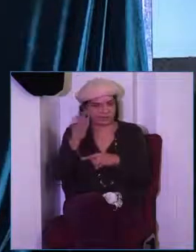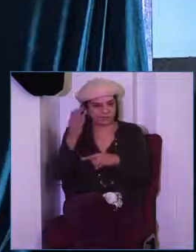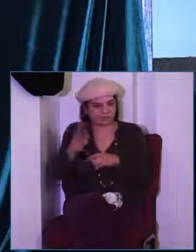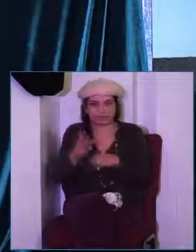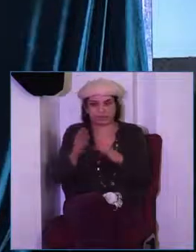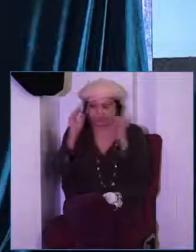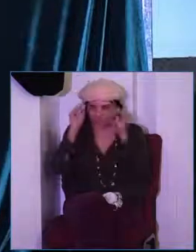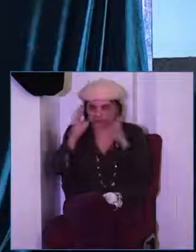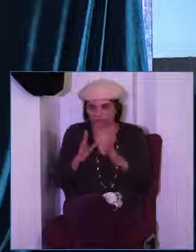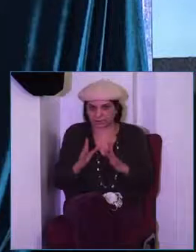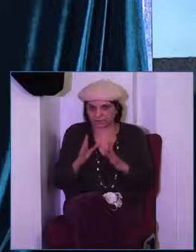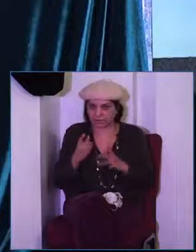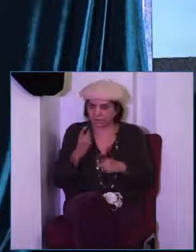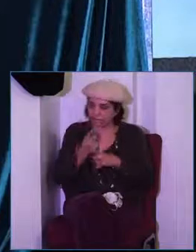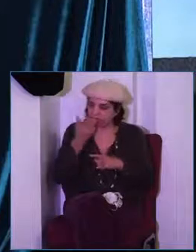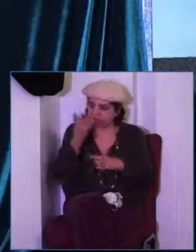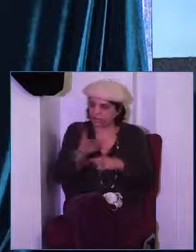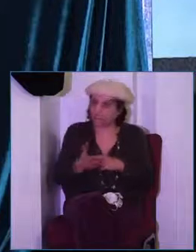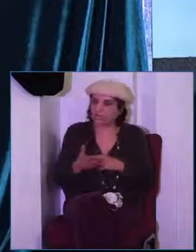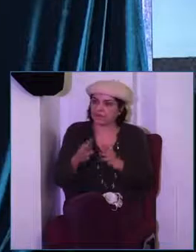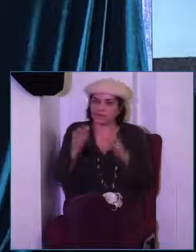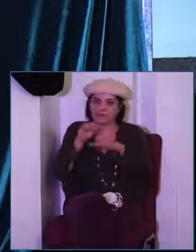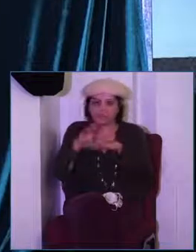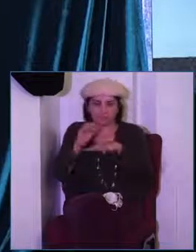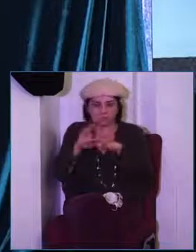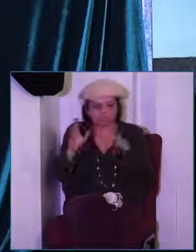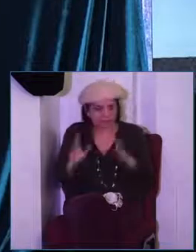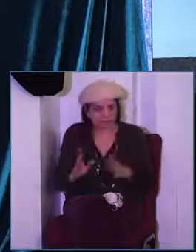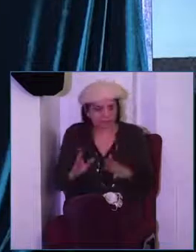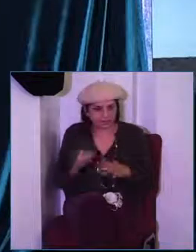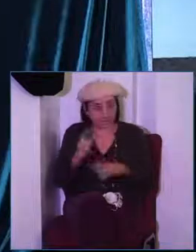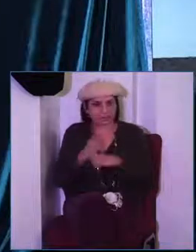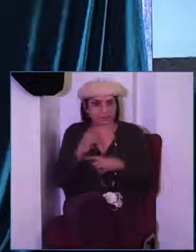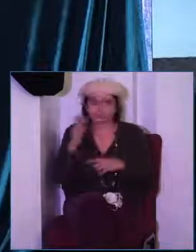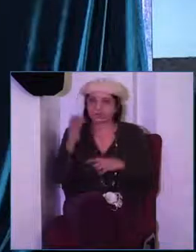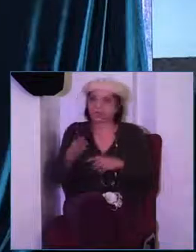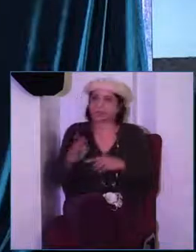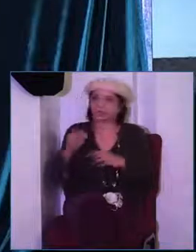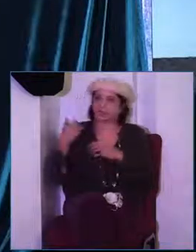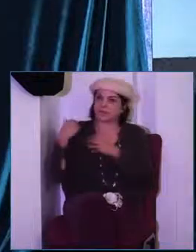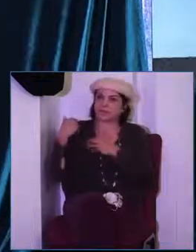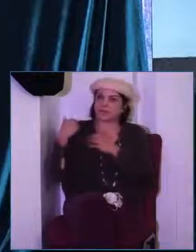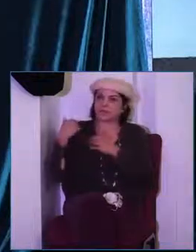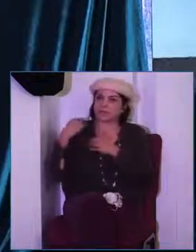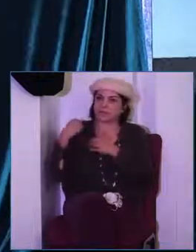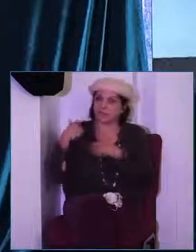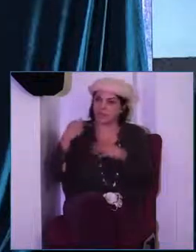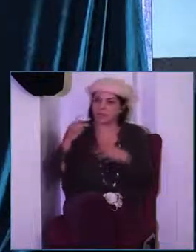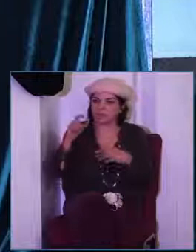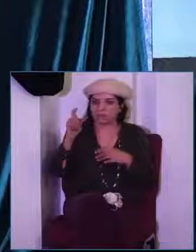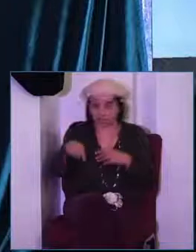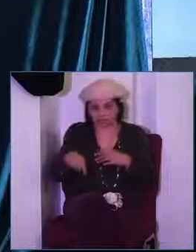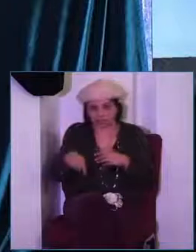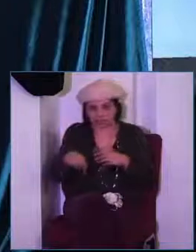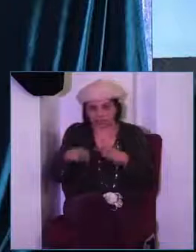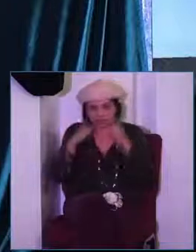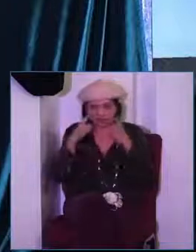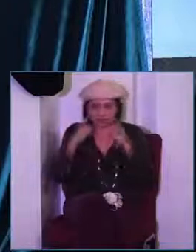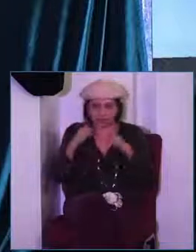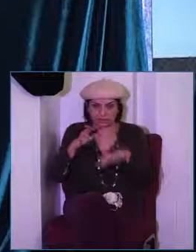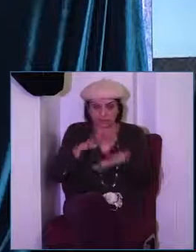The teacher was right there. The counselor was right there. The shoulder I needed to cry on was